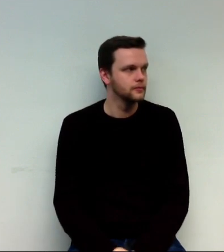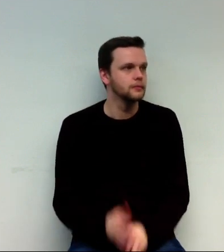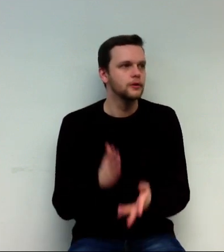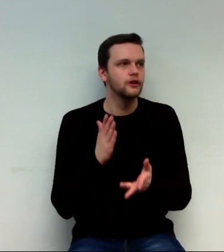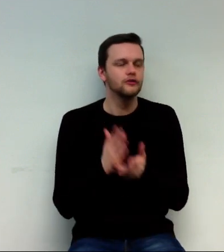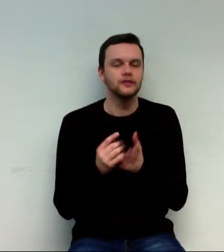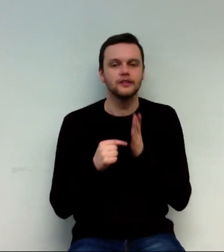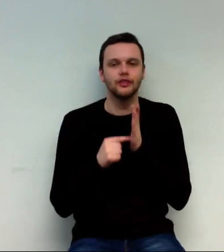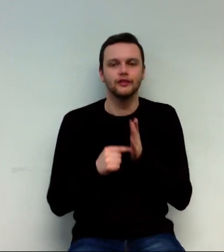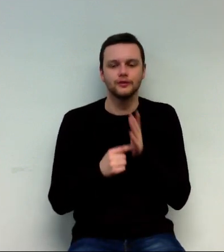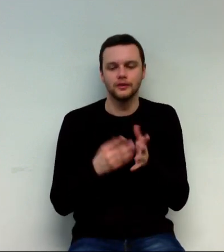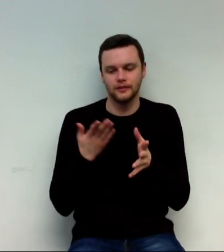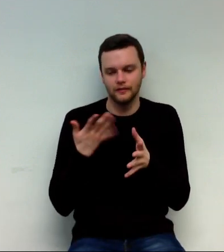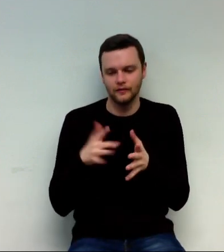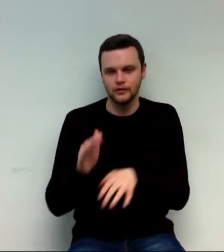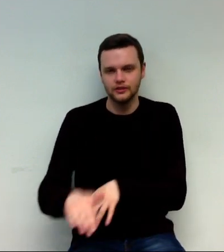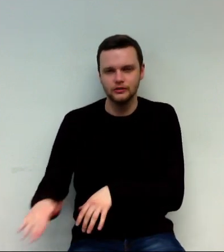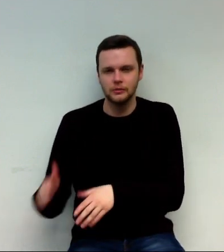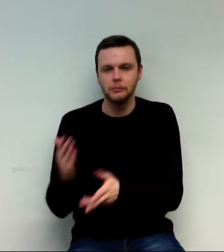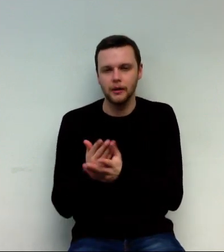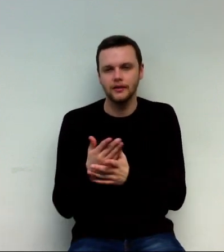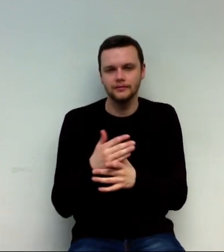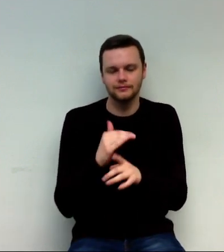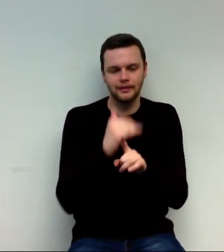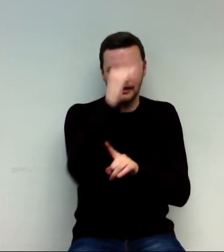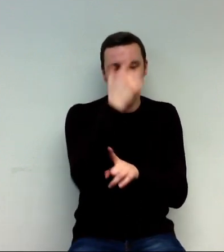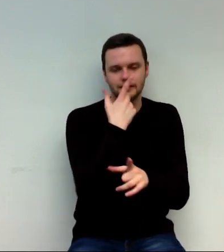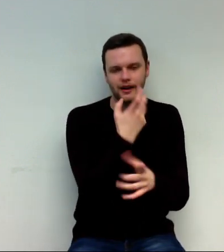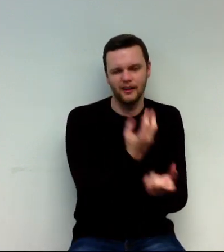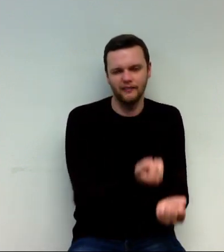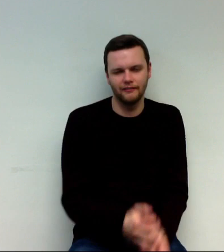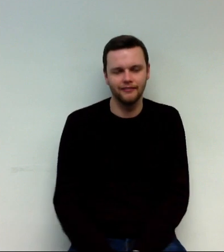children, although if an adult really wants them, they can have them. I have one.